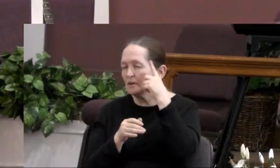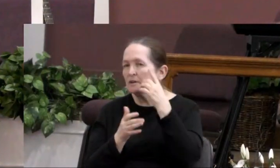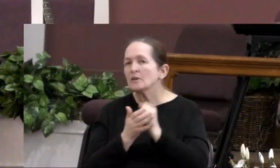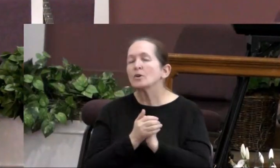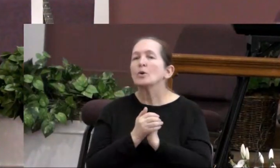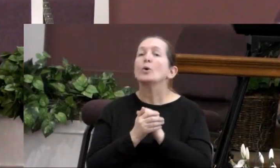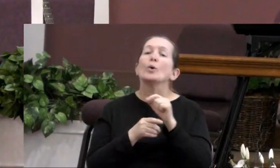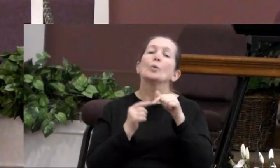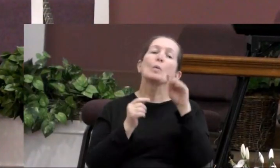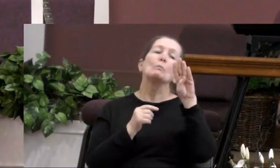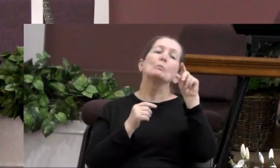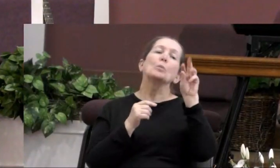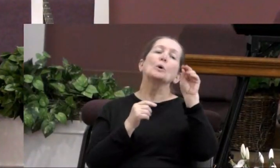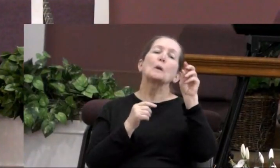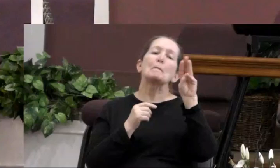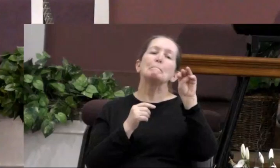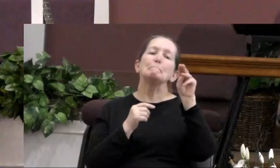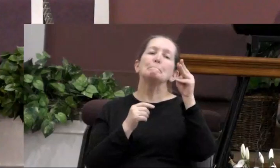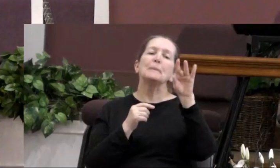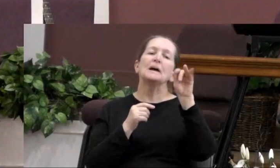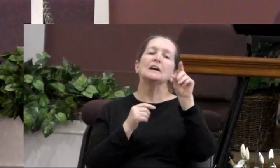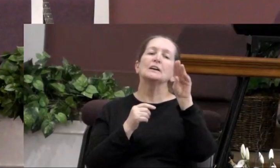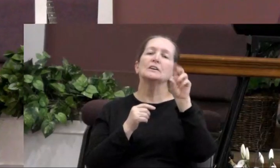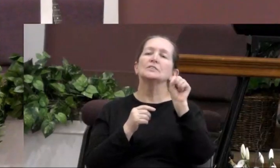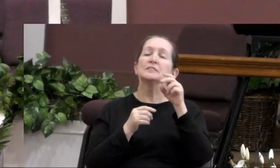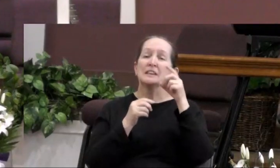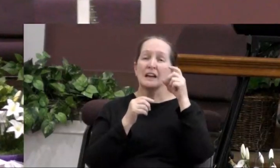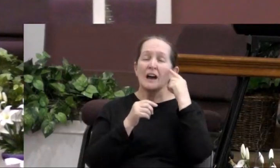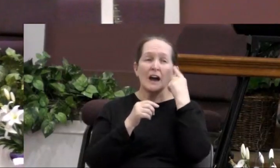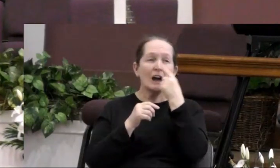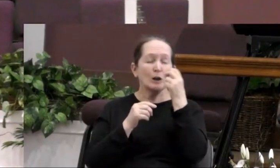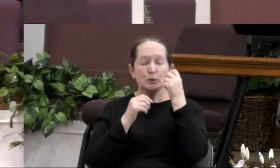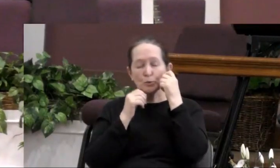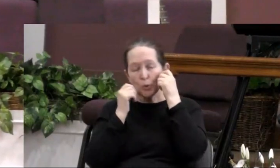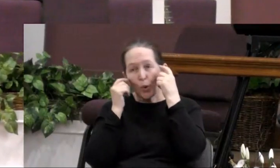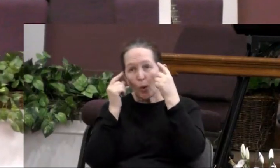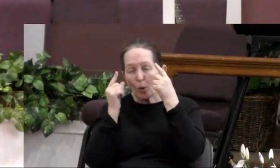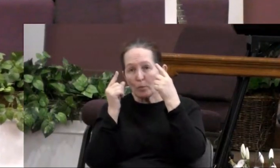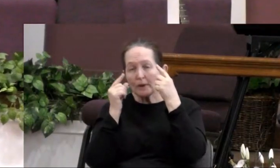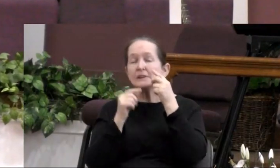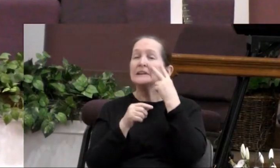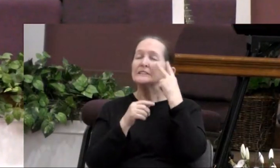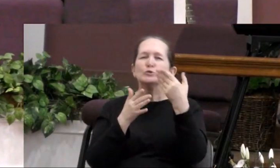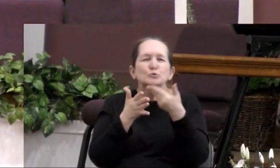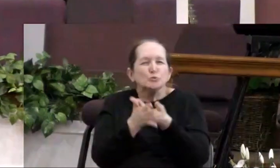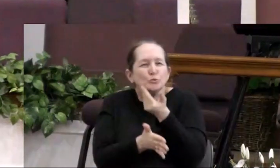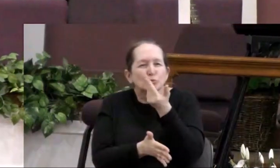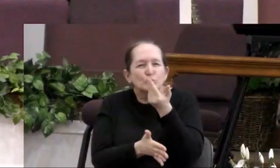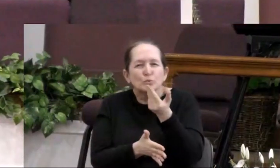When Bartimaeus's eyes are opened, he sees a brand new world.